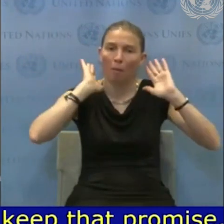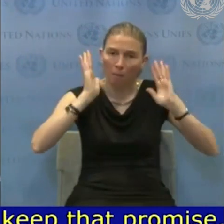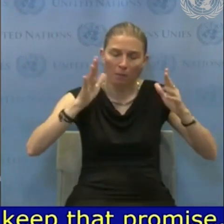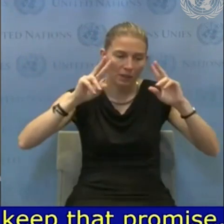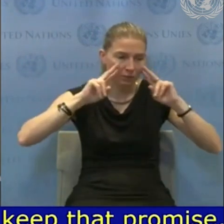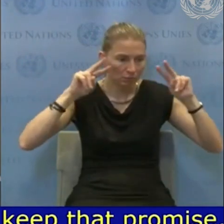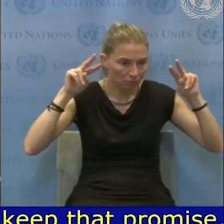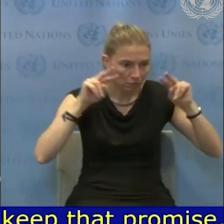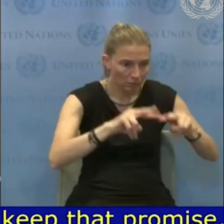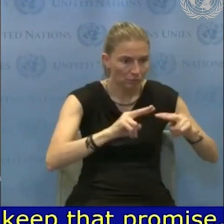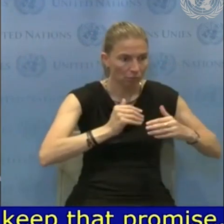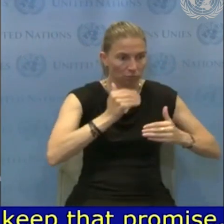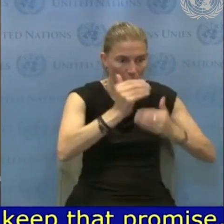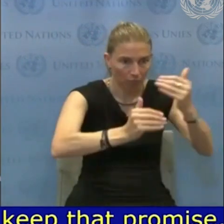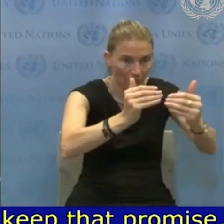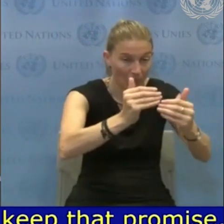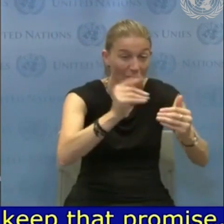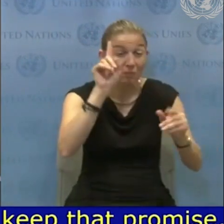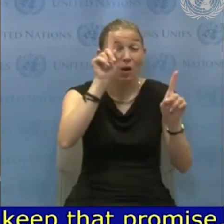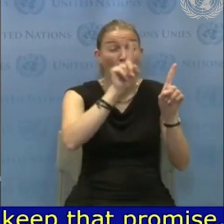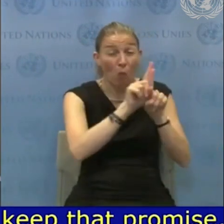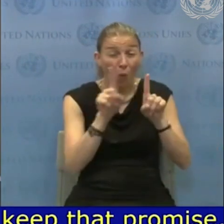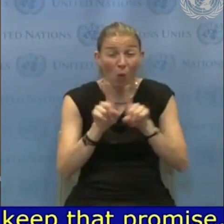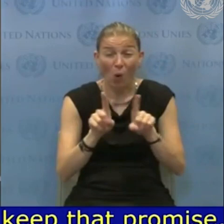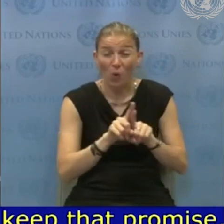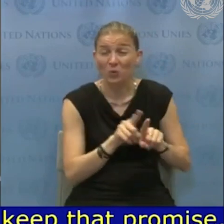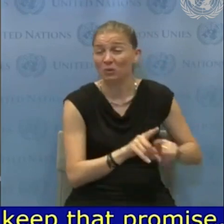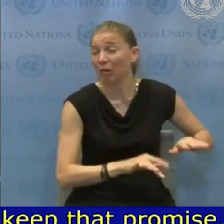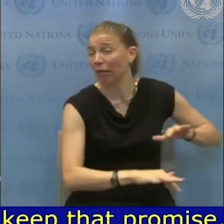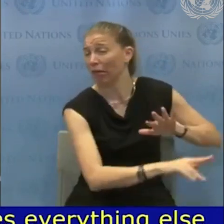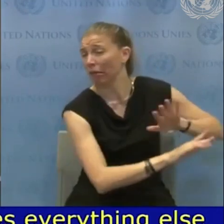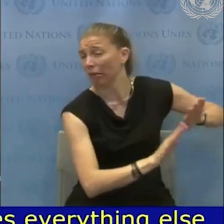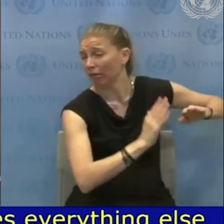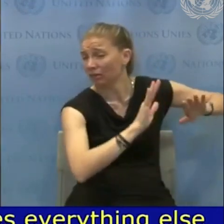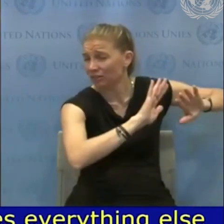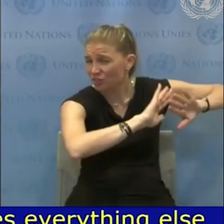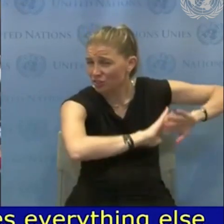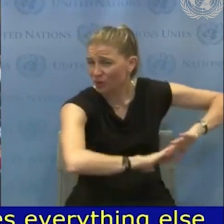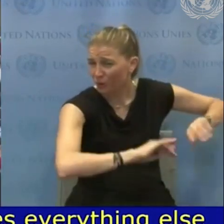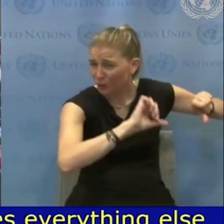illuminate the darkest corners of our world. Thank you.